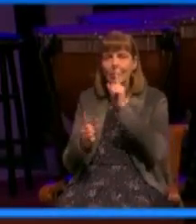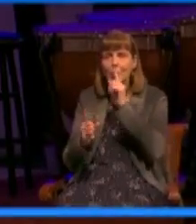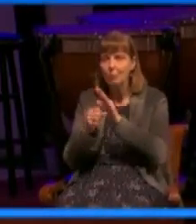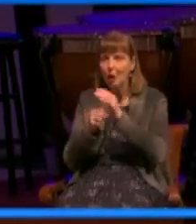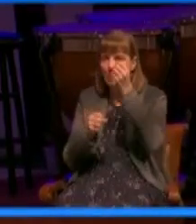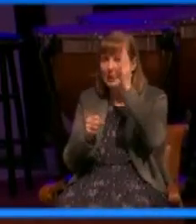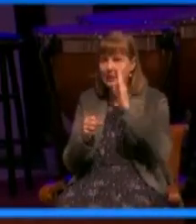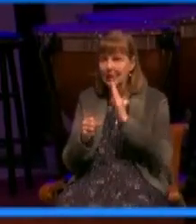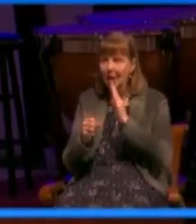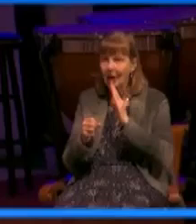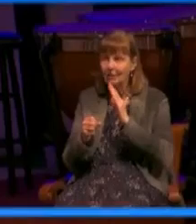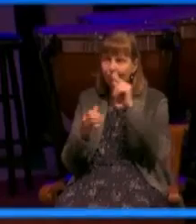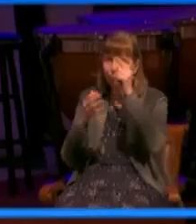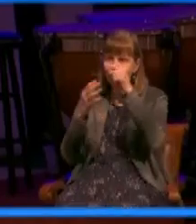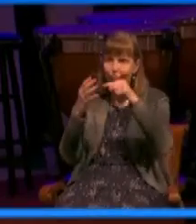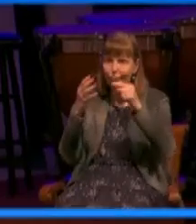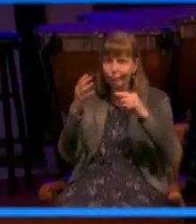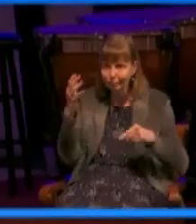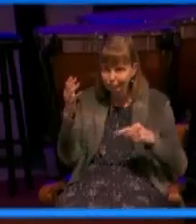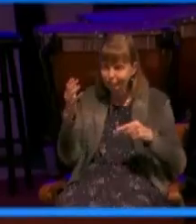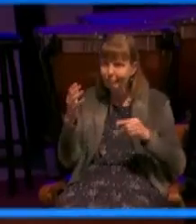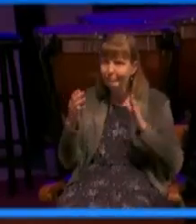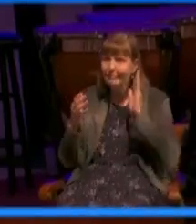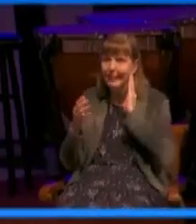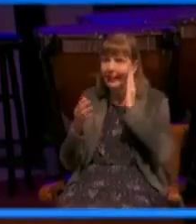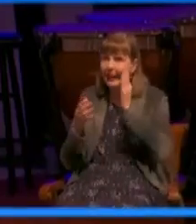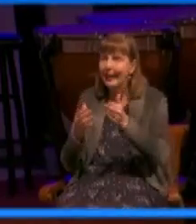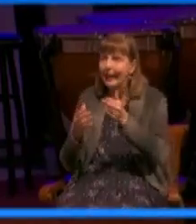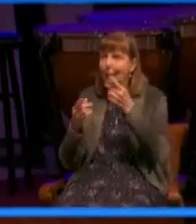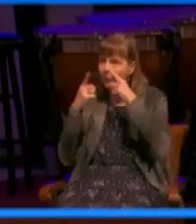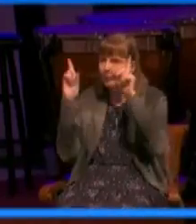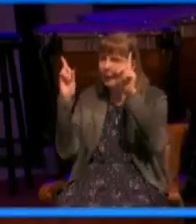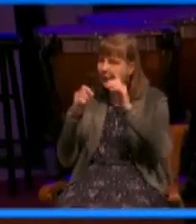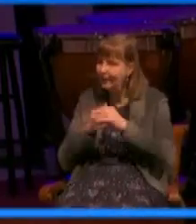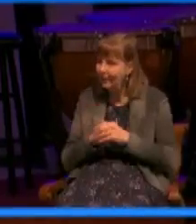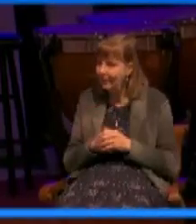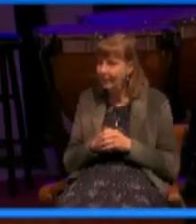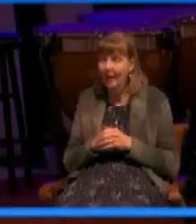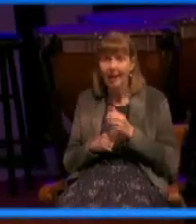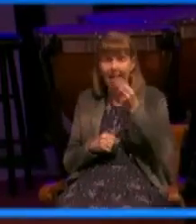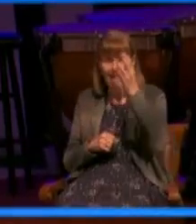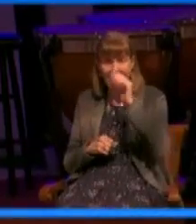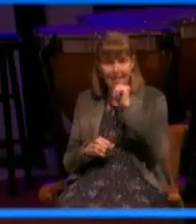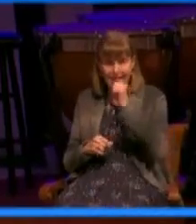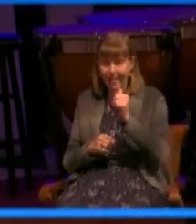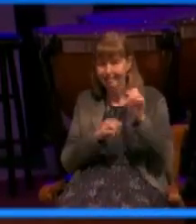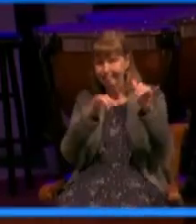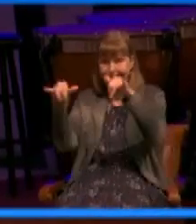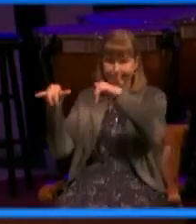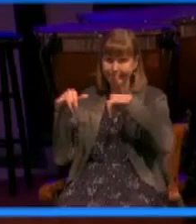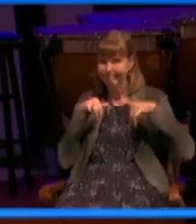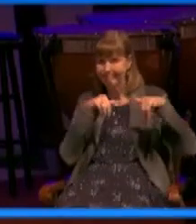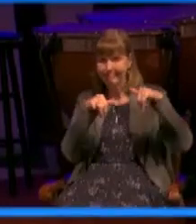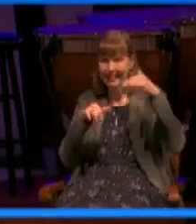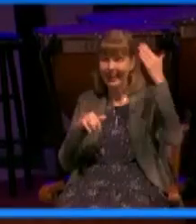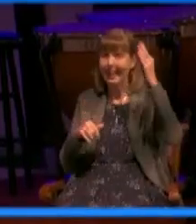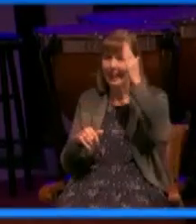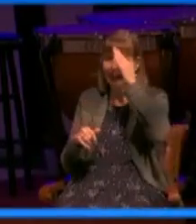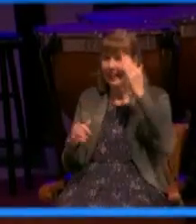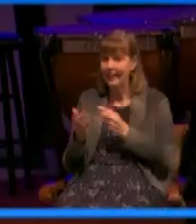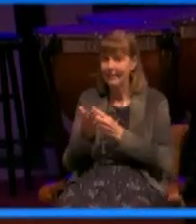us to think about the promises of God through Scripture and remember that he is not like us. He never fails. He will never let us down. He will